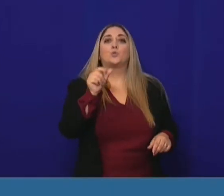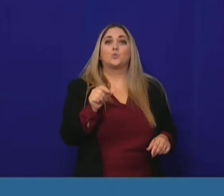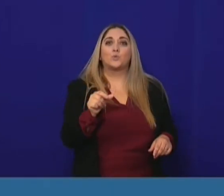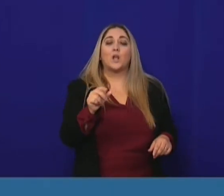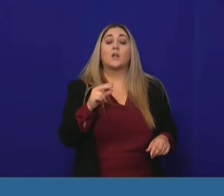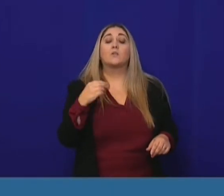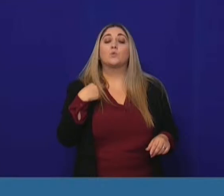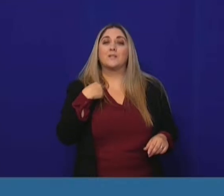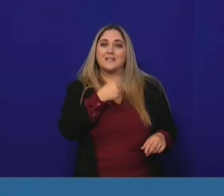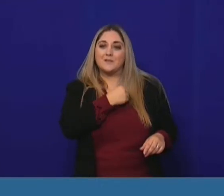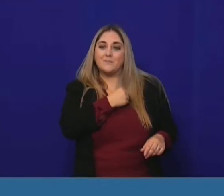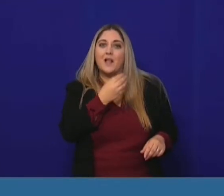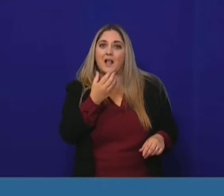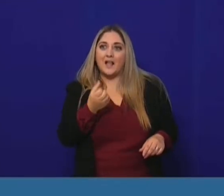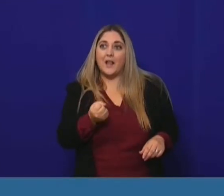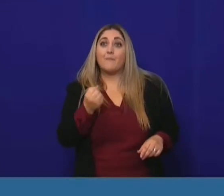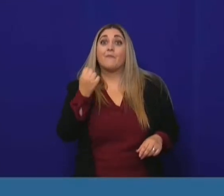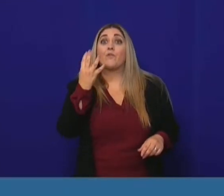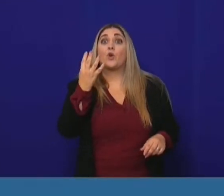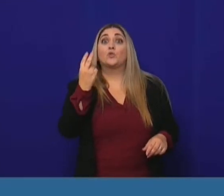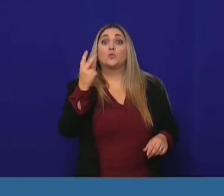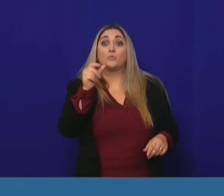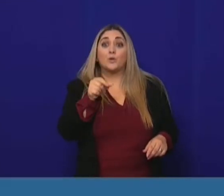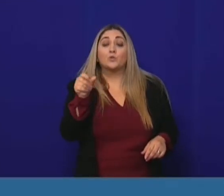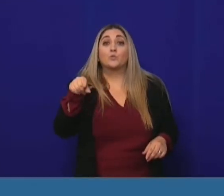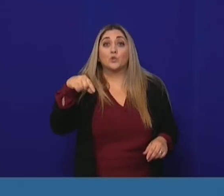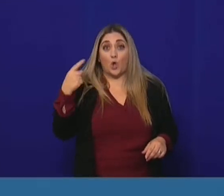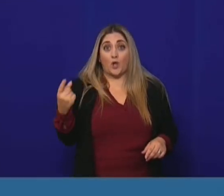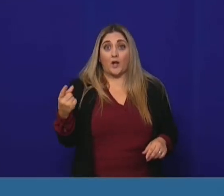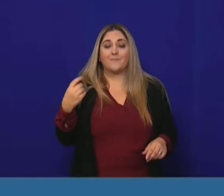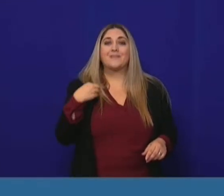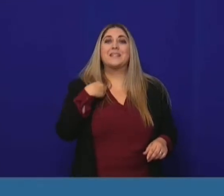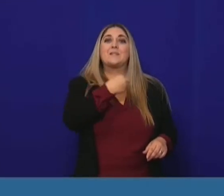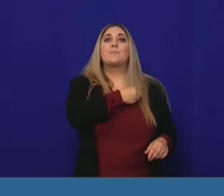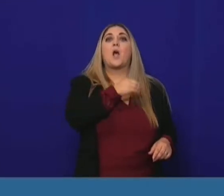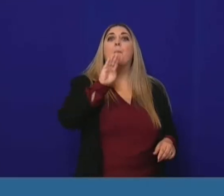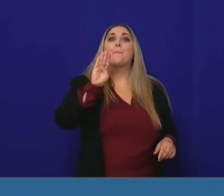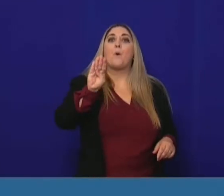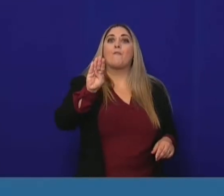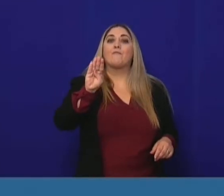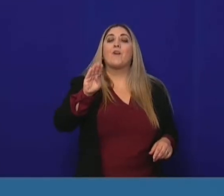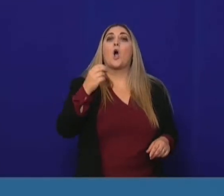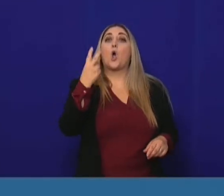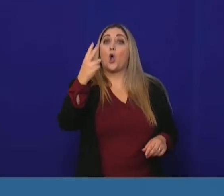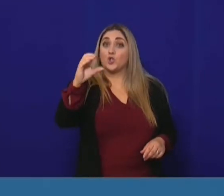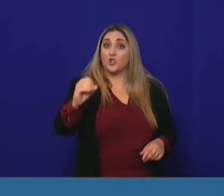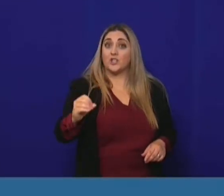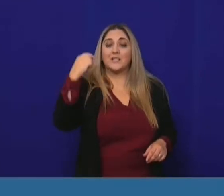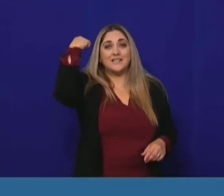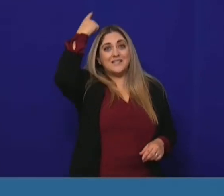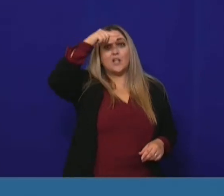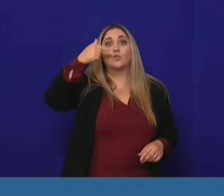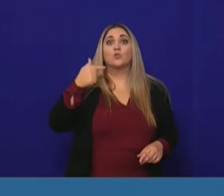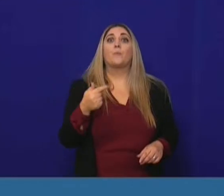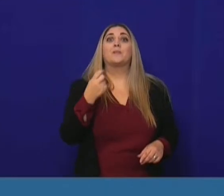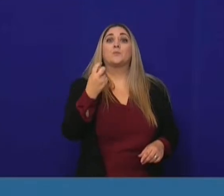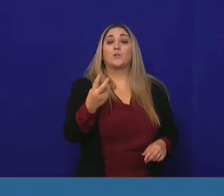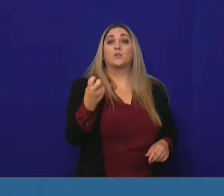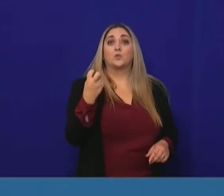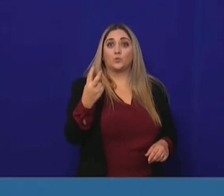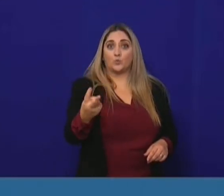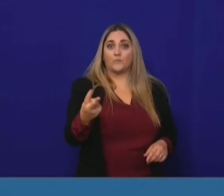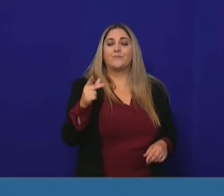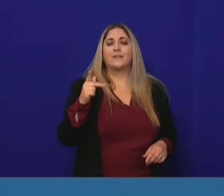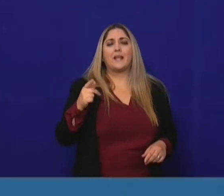Mater Dei għanna 42, Boffa għanna 20, St. Thomas għanna 22, Karen Grek maġba għanna